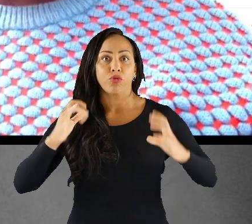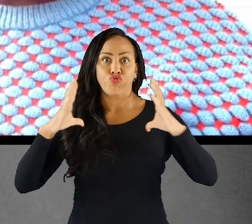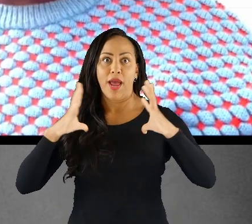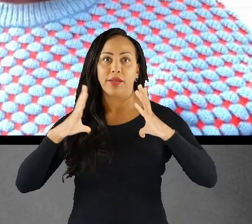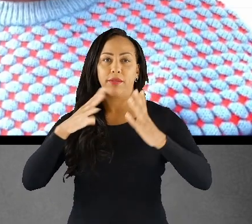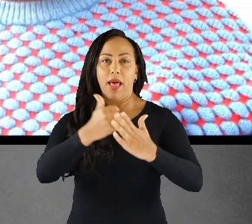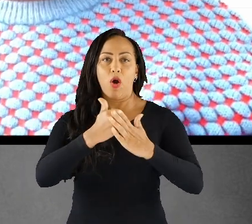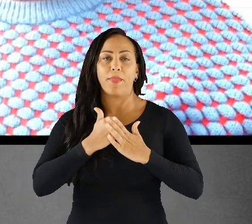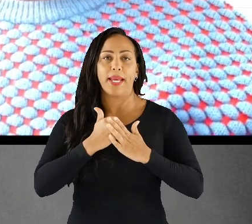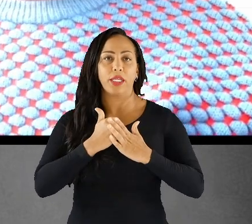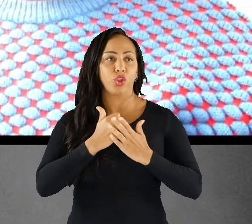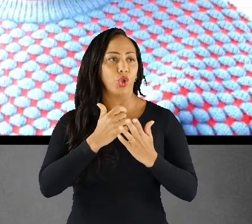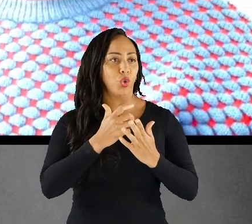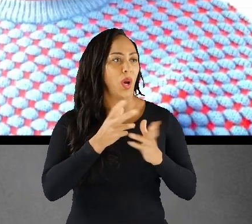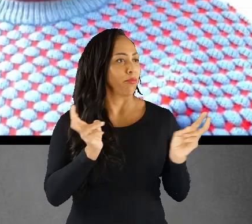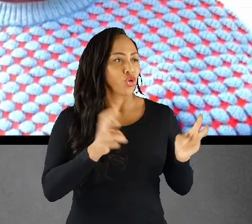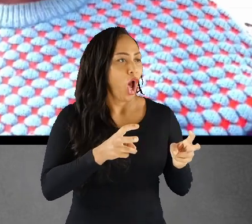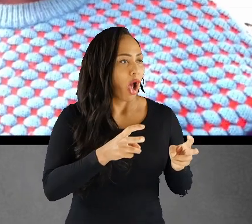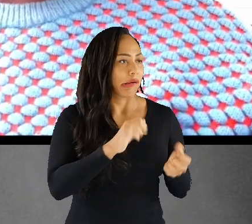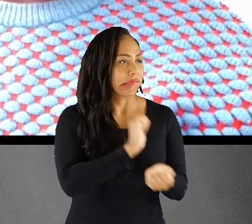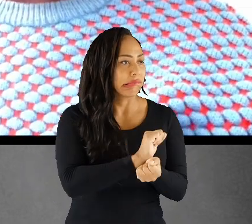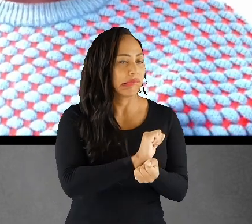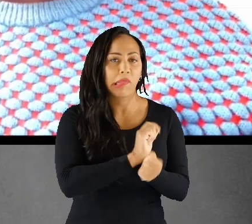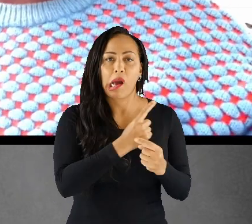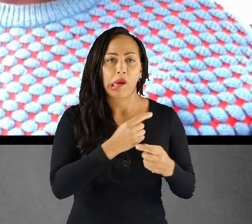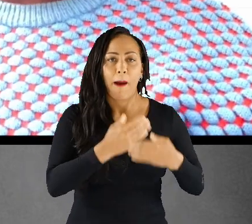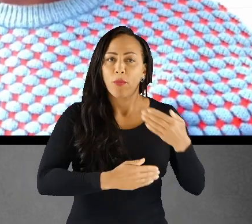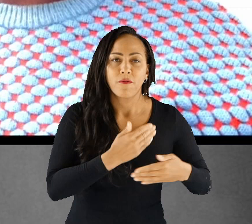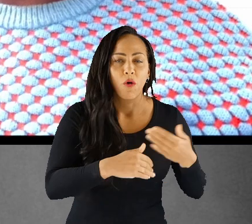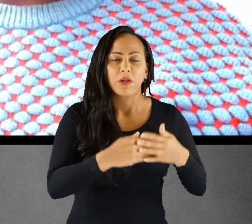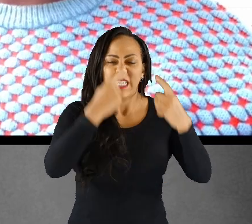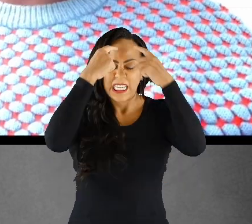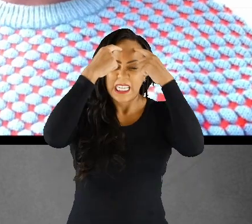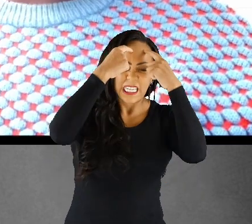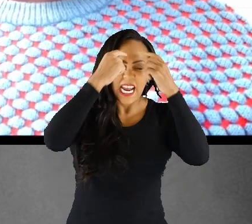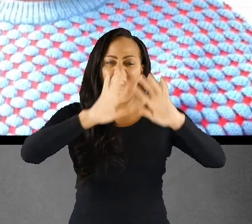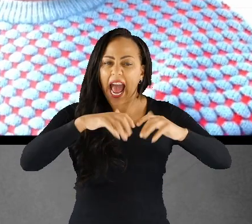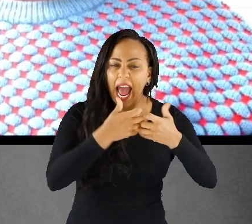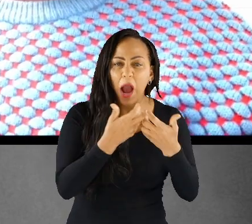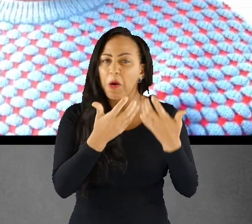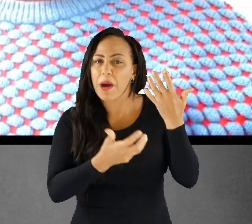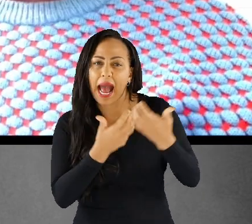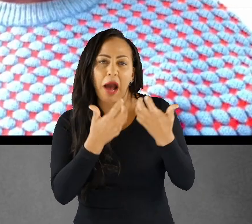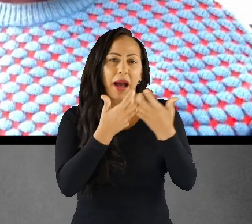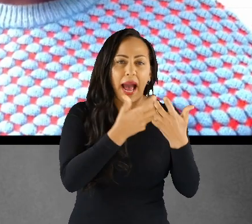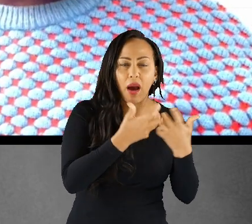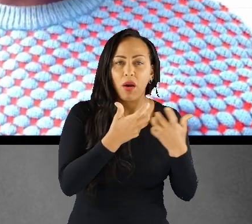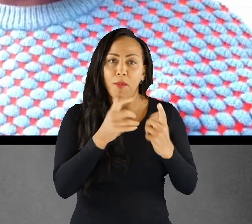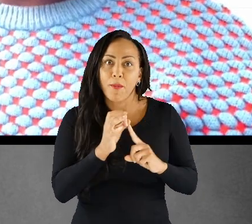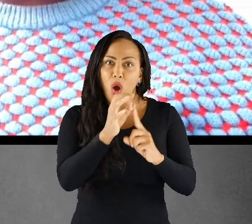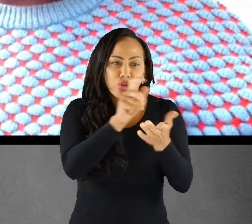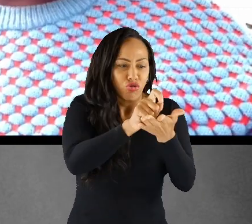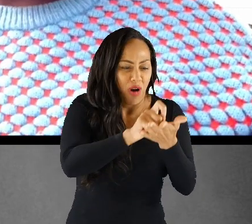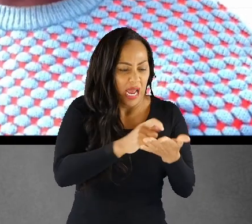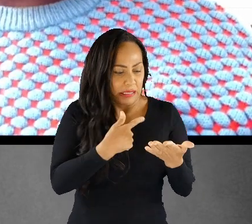stuck. Mm-hmm. So I'm trying to do something and I can't think how I'm going to do it, or I need to write a proposal.